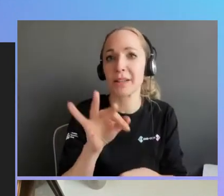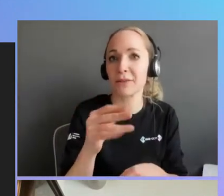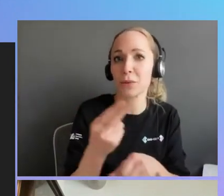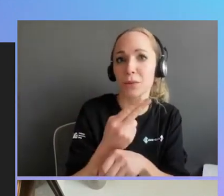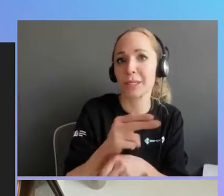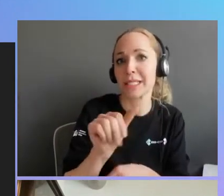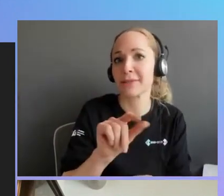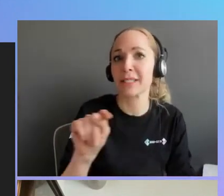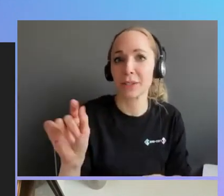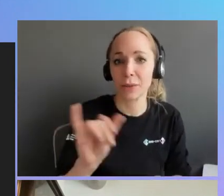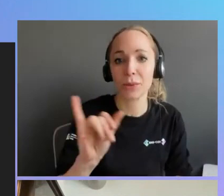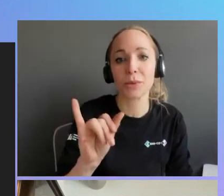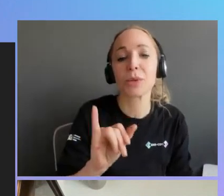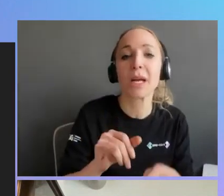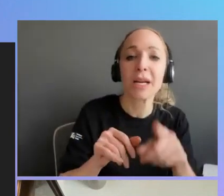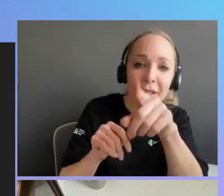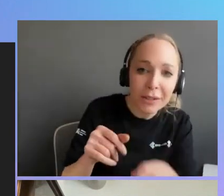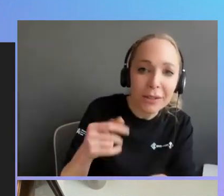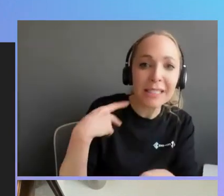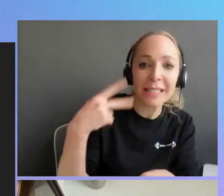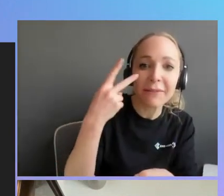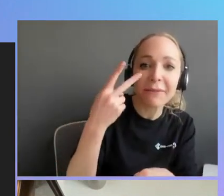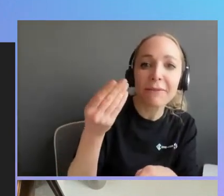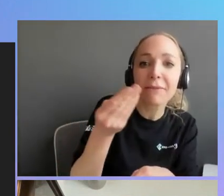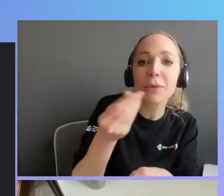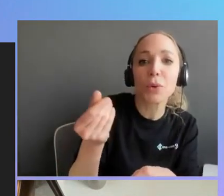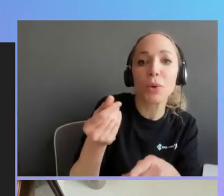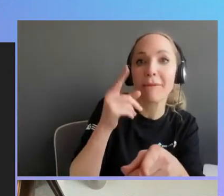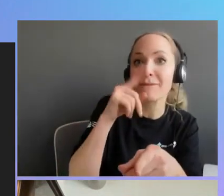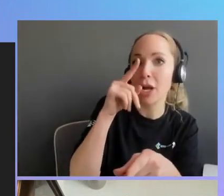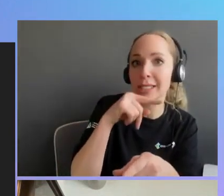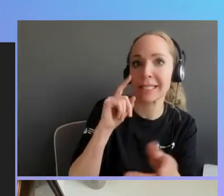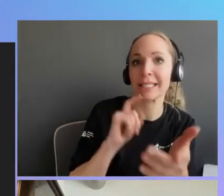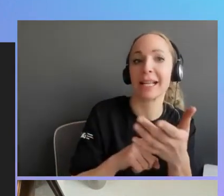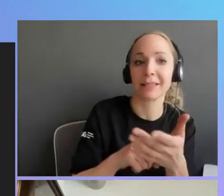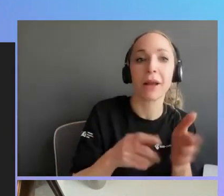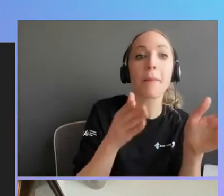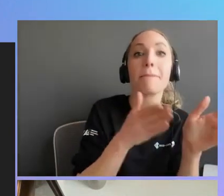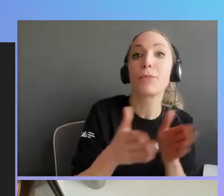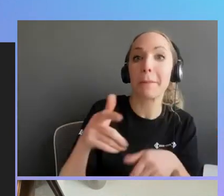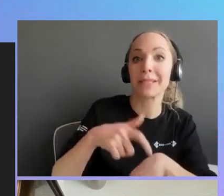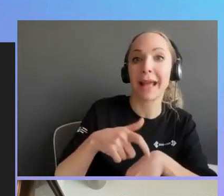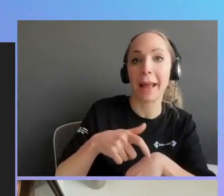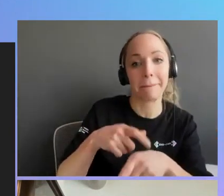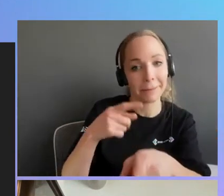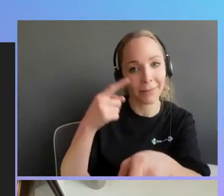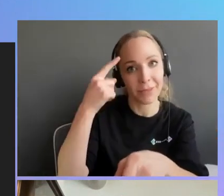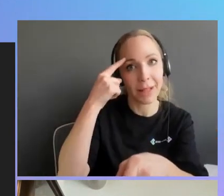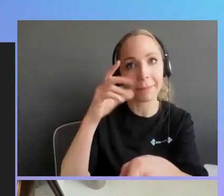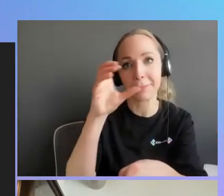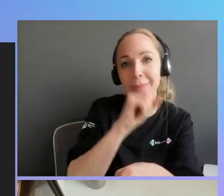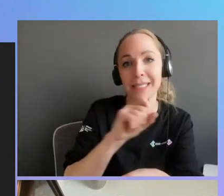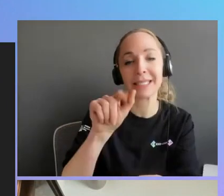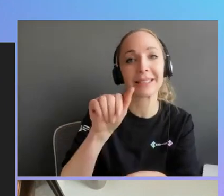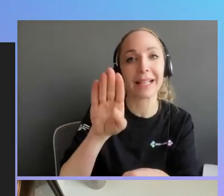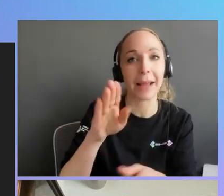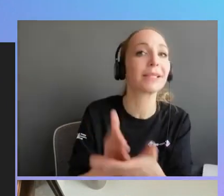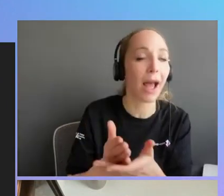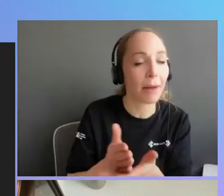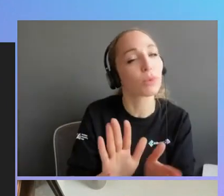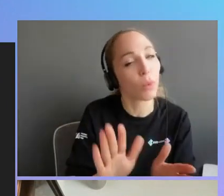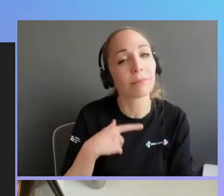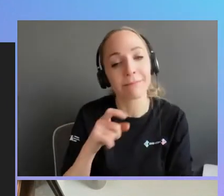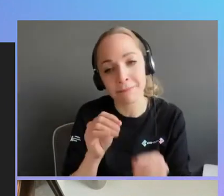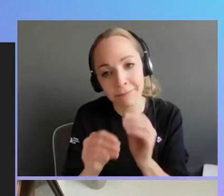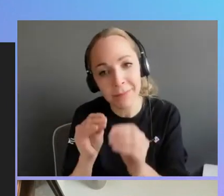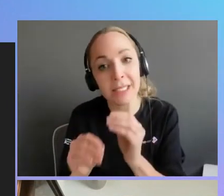to correct it in a few cases. It falsely detected our prep time as a missing tab stop. But what was really great is I was going to have to go